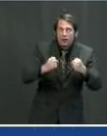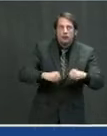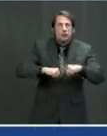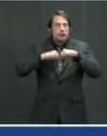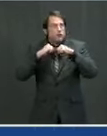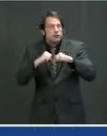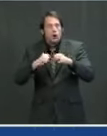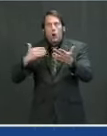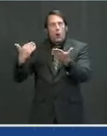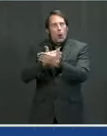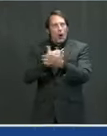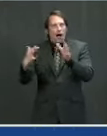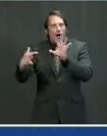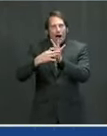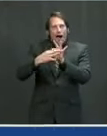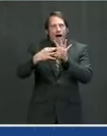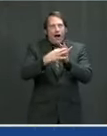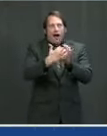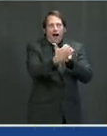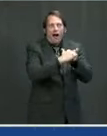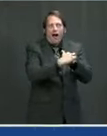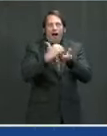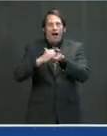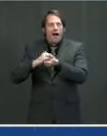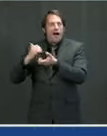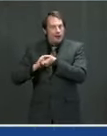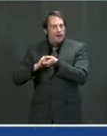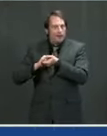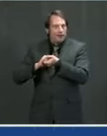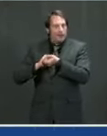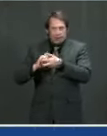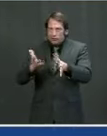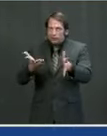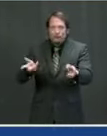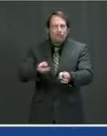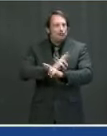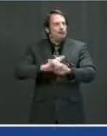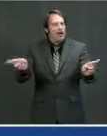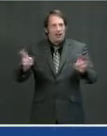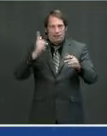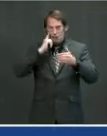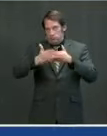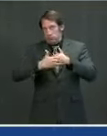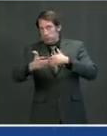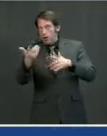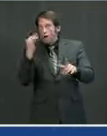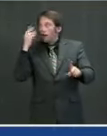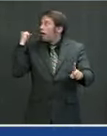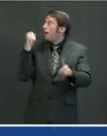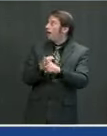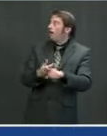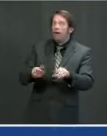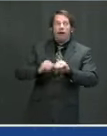a new partnership on health security to build better preparedness for the next pandemic, because there will be